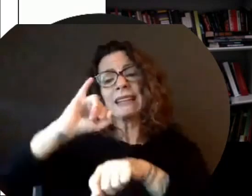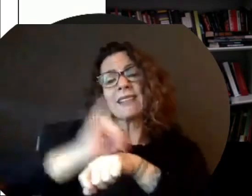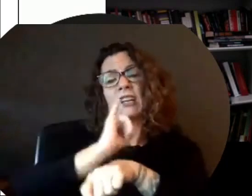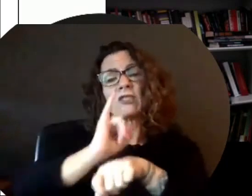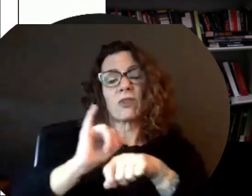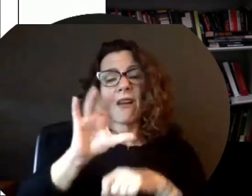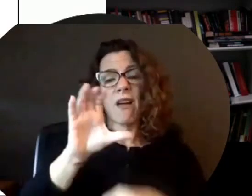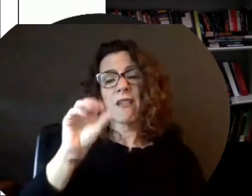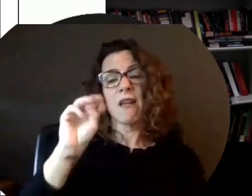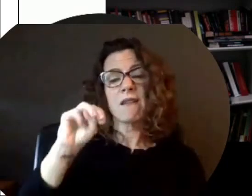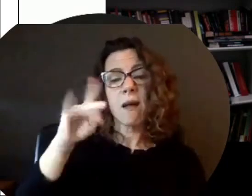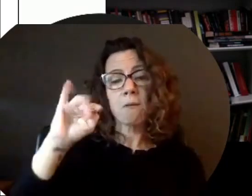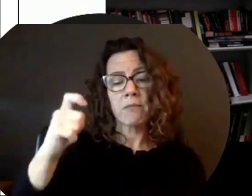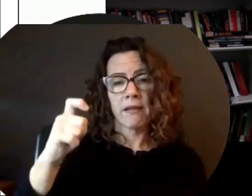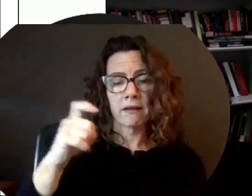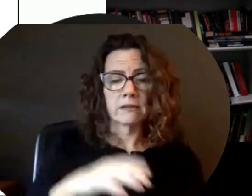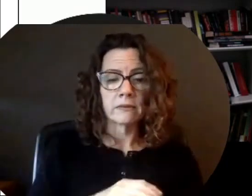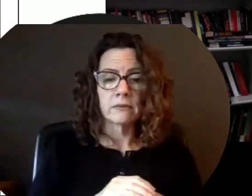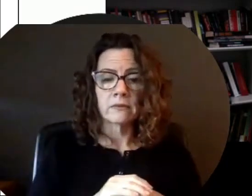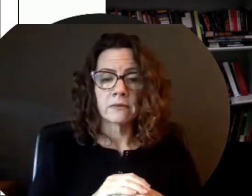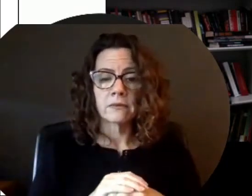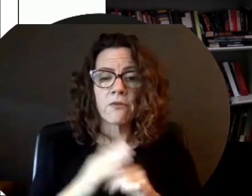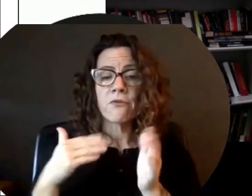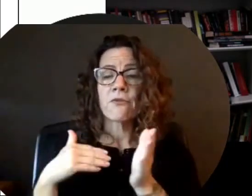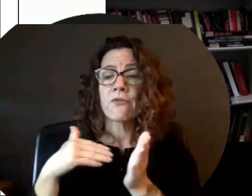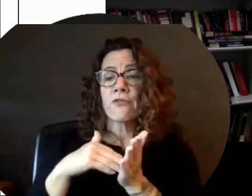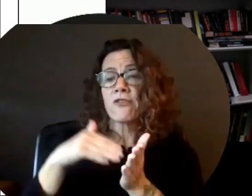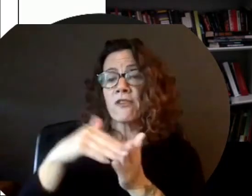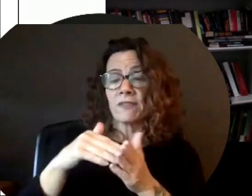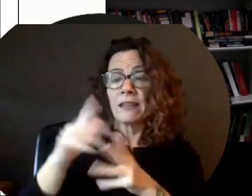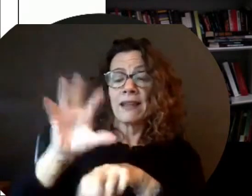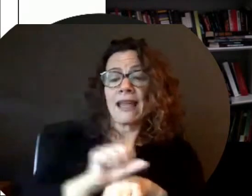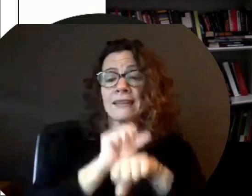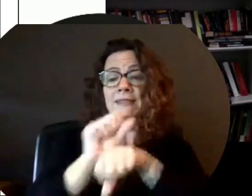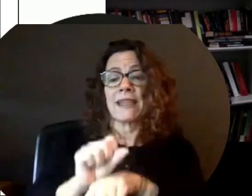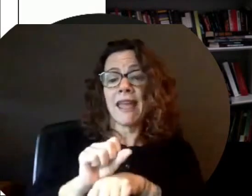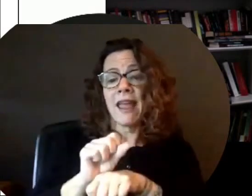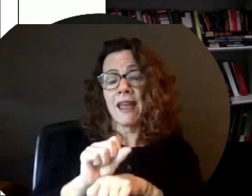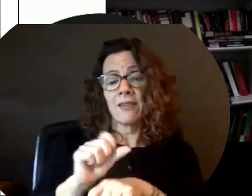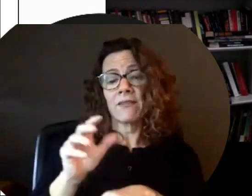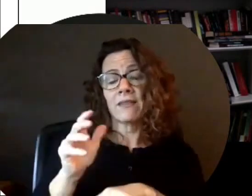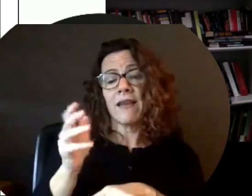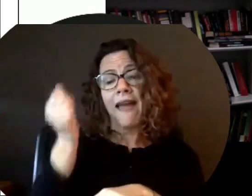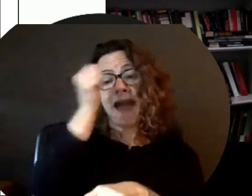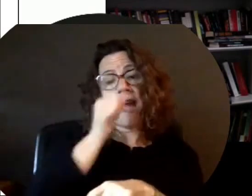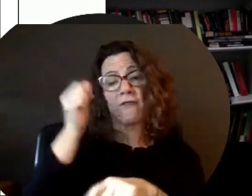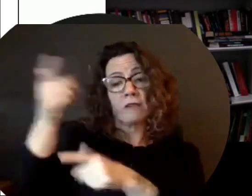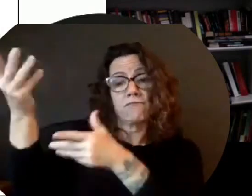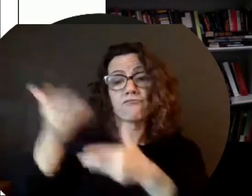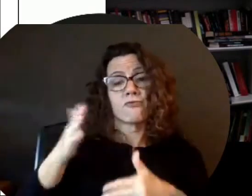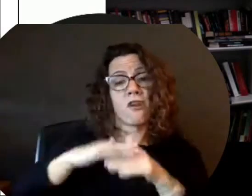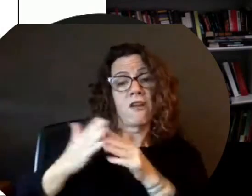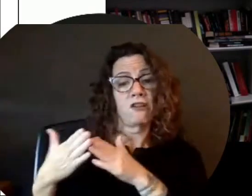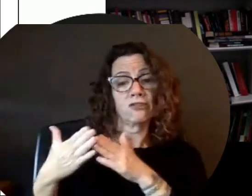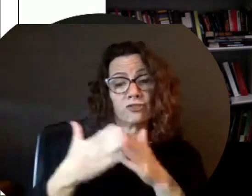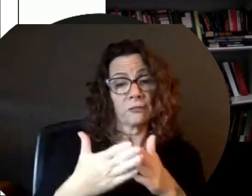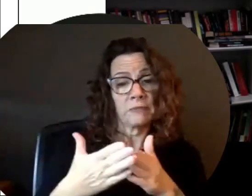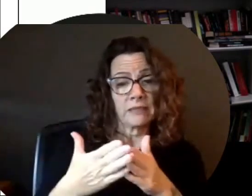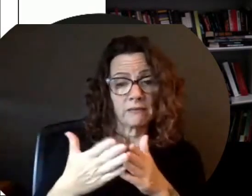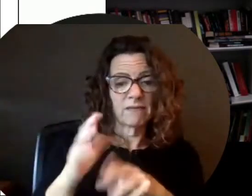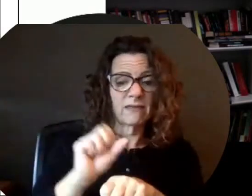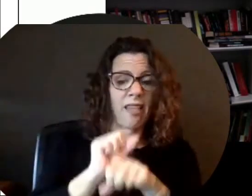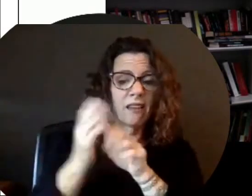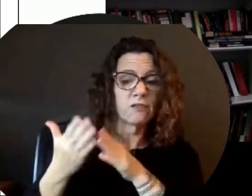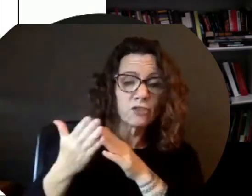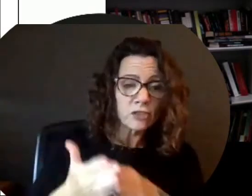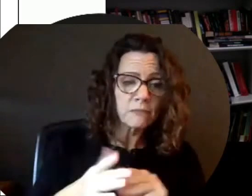Africans who were brought onto slave ships imagined that they were going to be cannibalized. And I think, so I think about